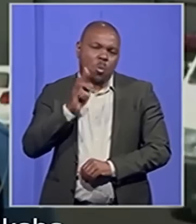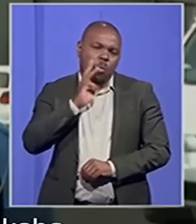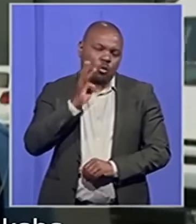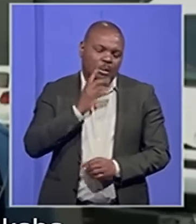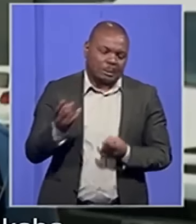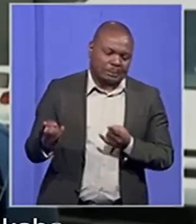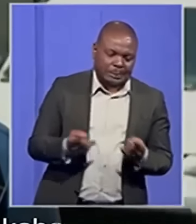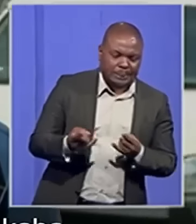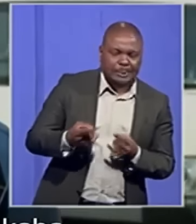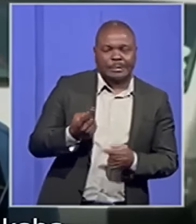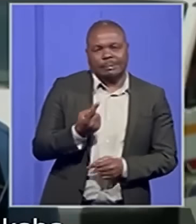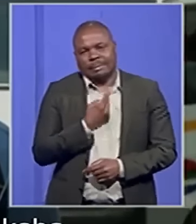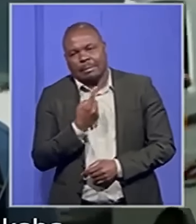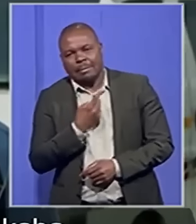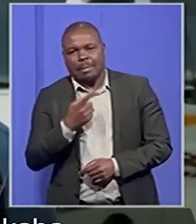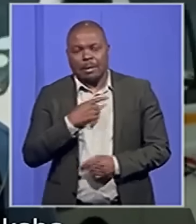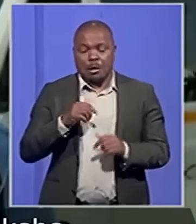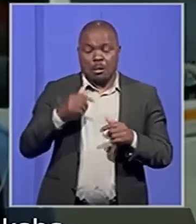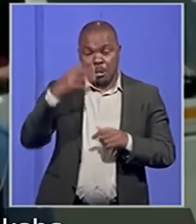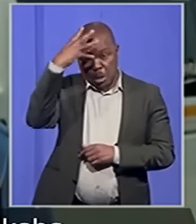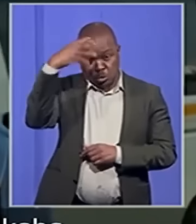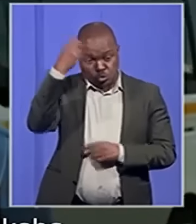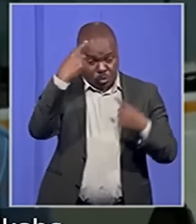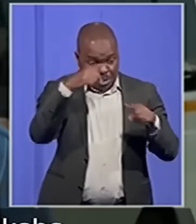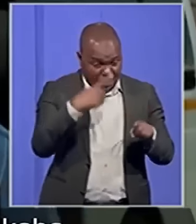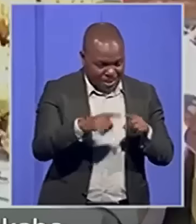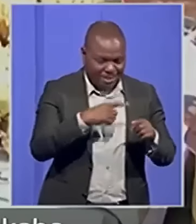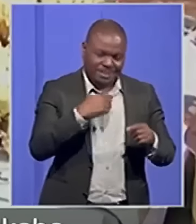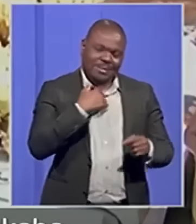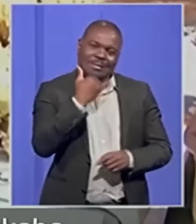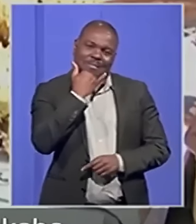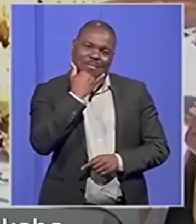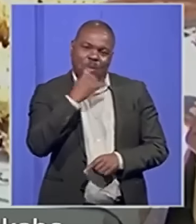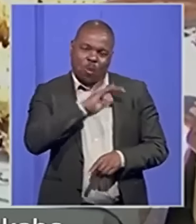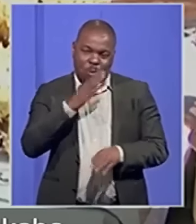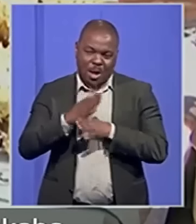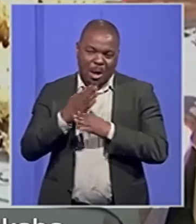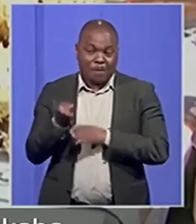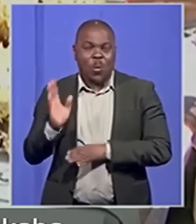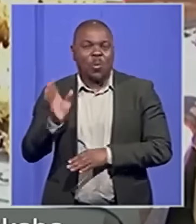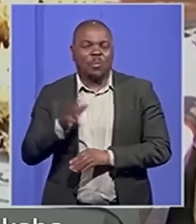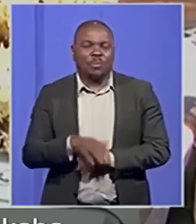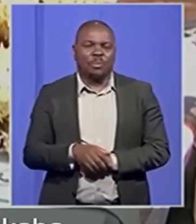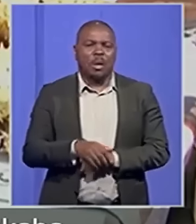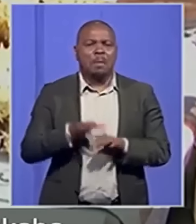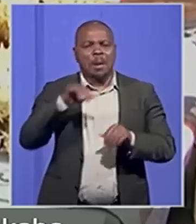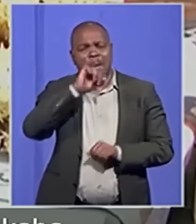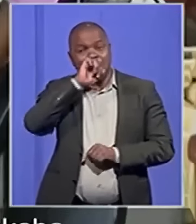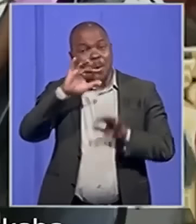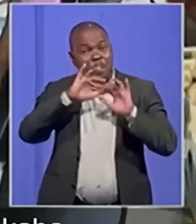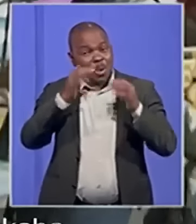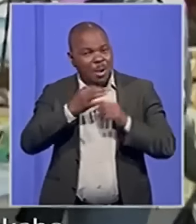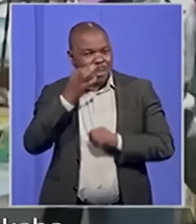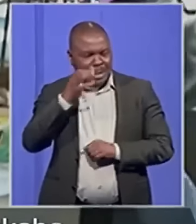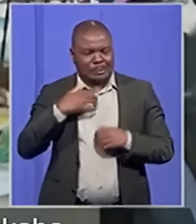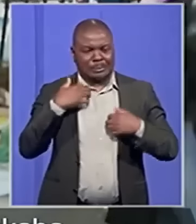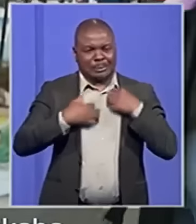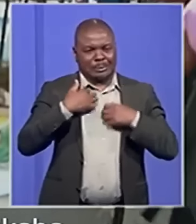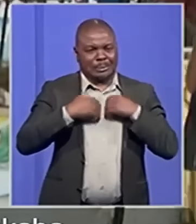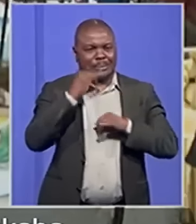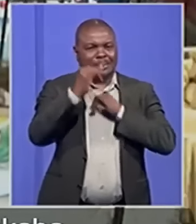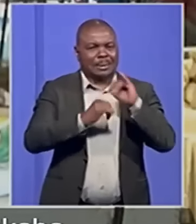zolela game ya Lesotho ke ya thabela to re thušetša mmereko. Barati ba kgwele ya maoto ba re ba letetše go bogela dipapadi tše tša